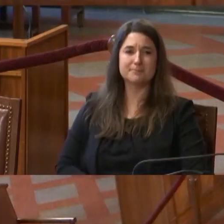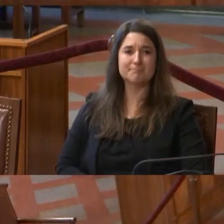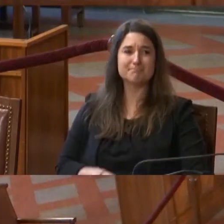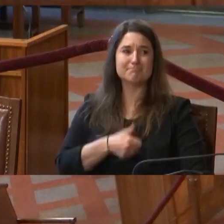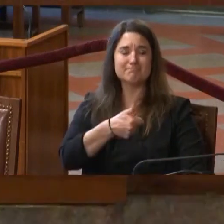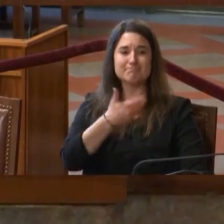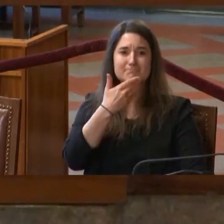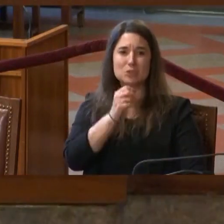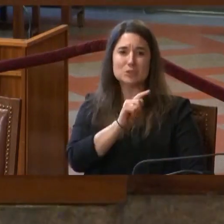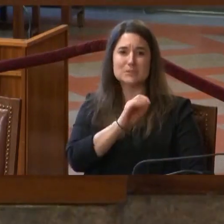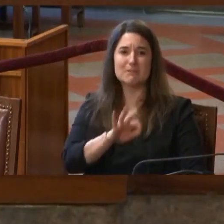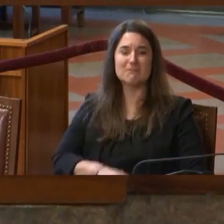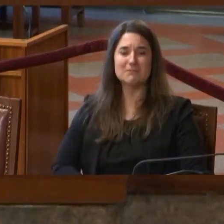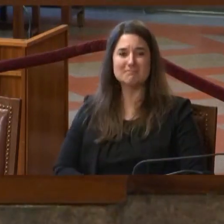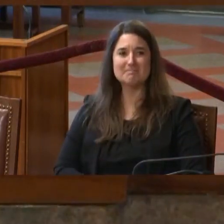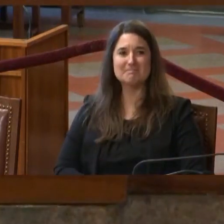stuff.